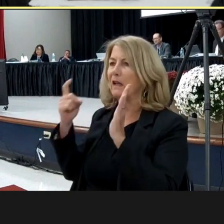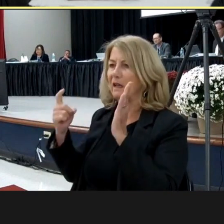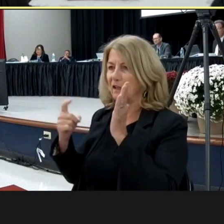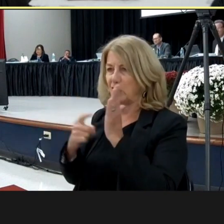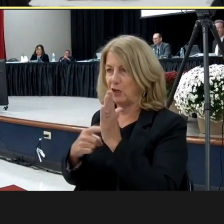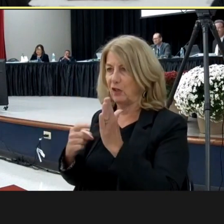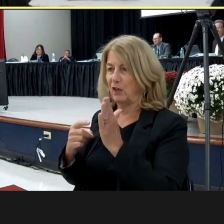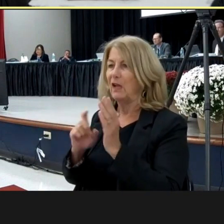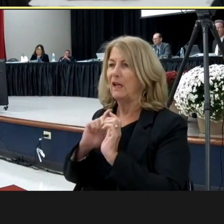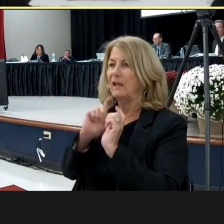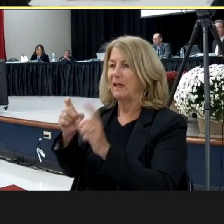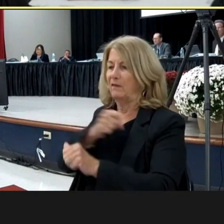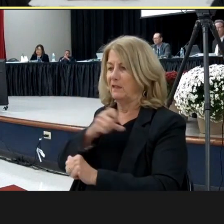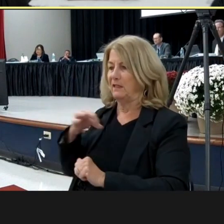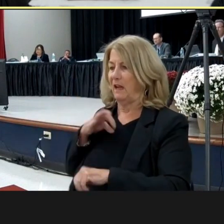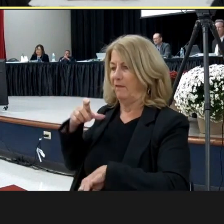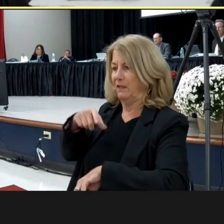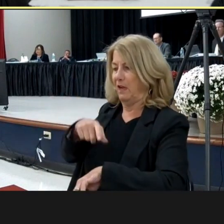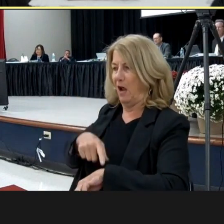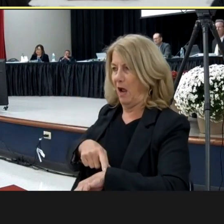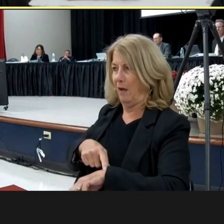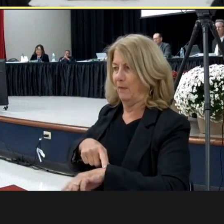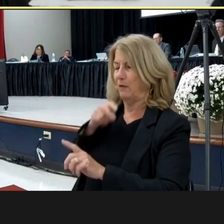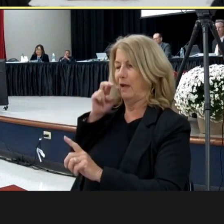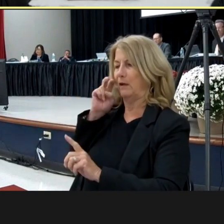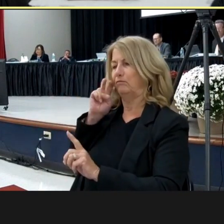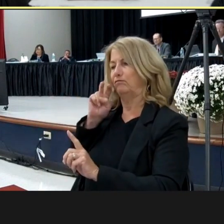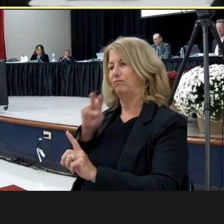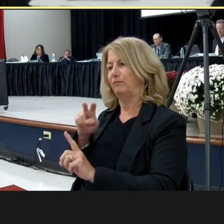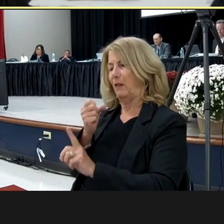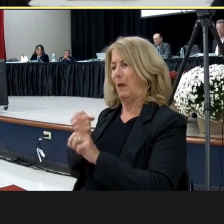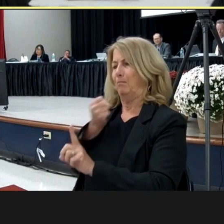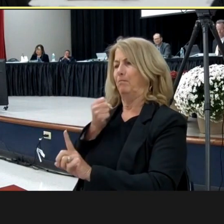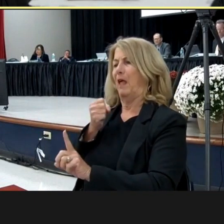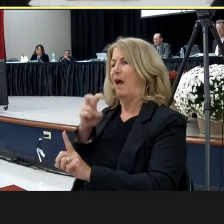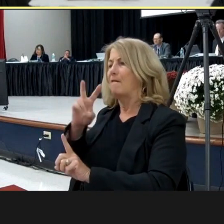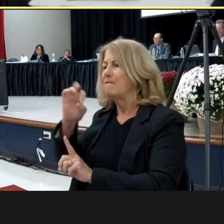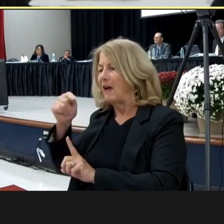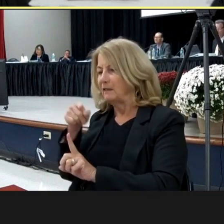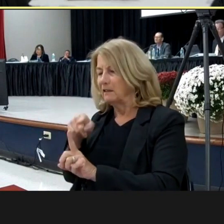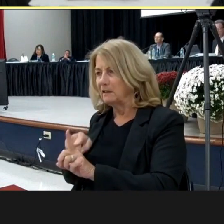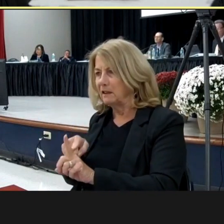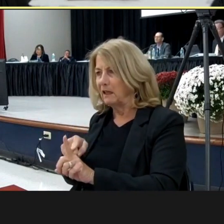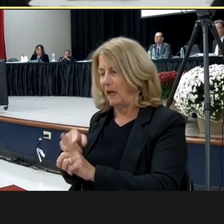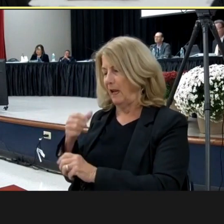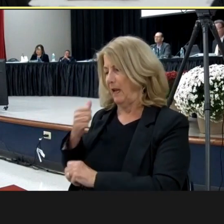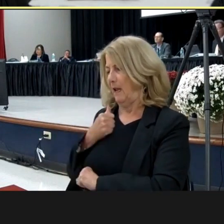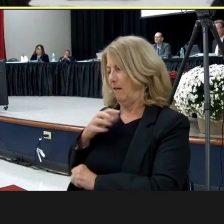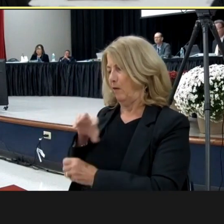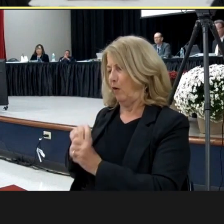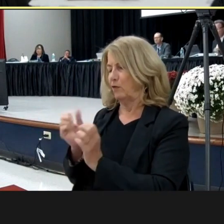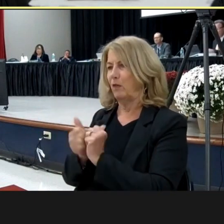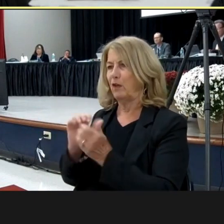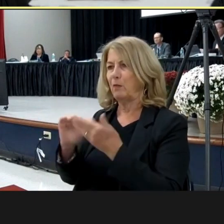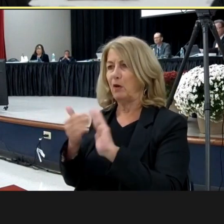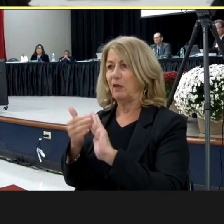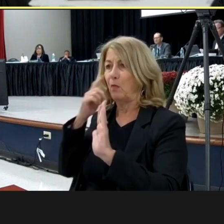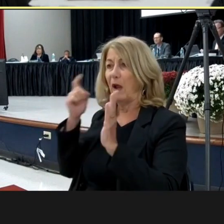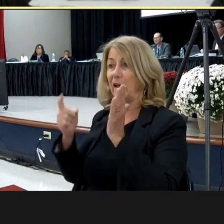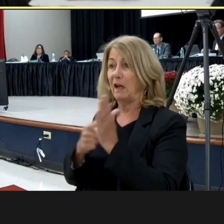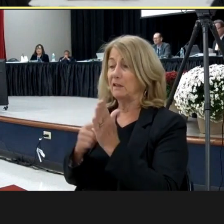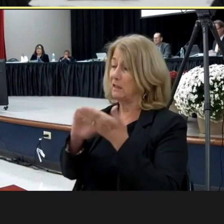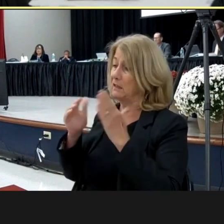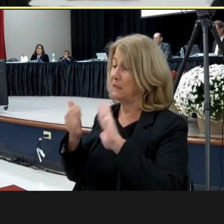a time which they can reflect on the impact of veterans in our community. I did want to recognize the city really appreciates our